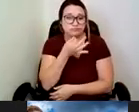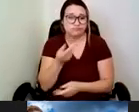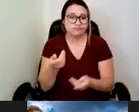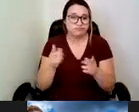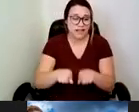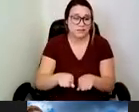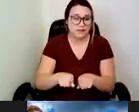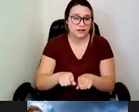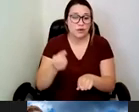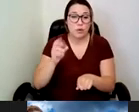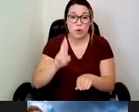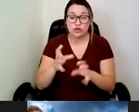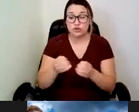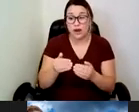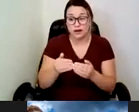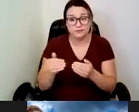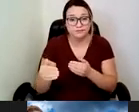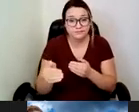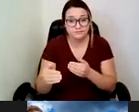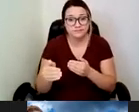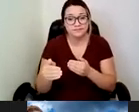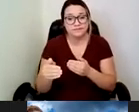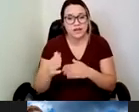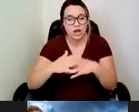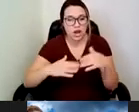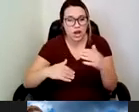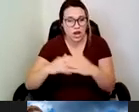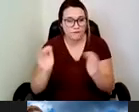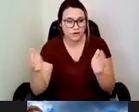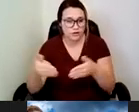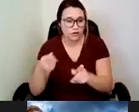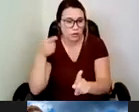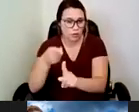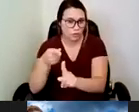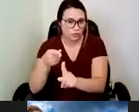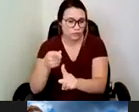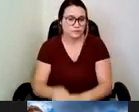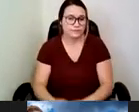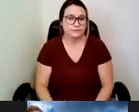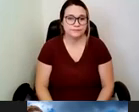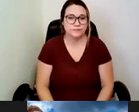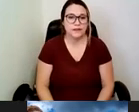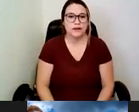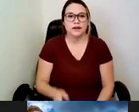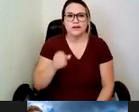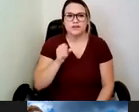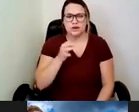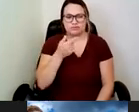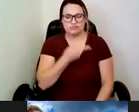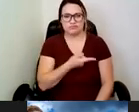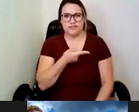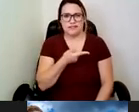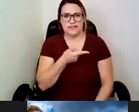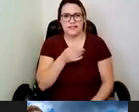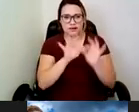to comfort at this time, depending on her other health statuses? So these stand, and too many times you'll see